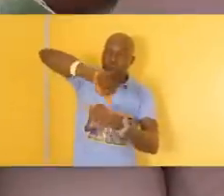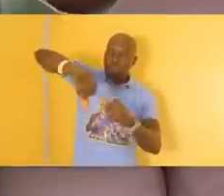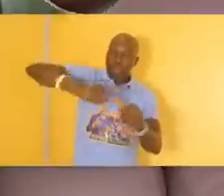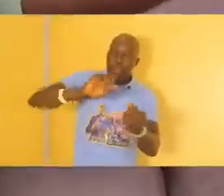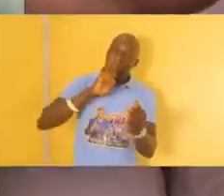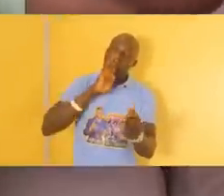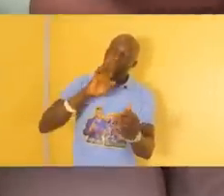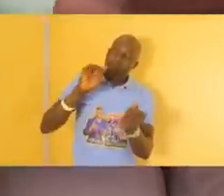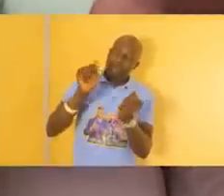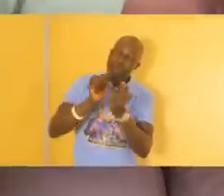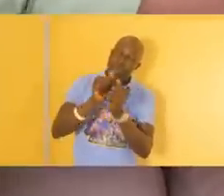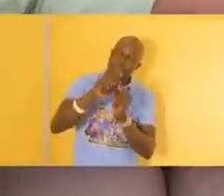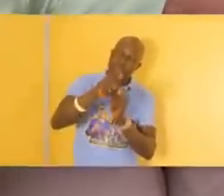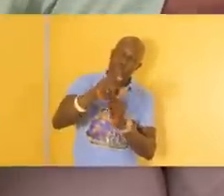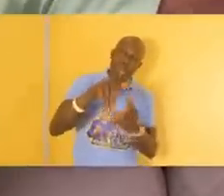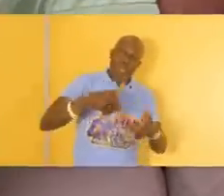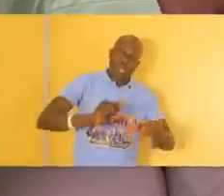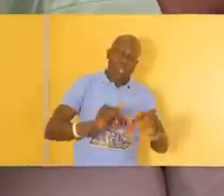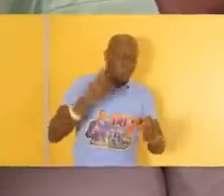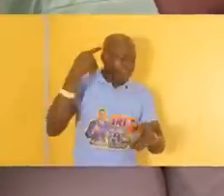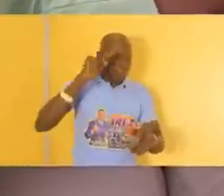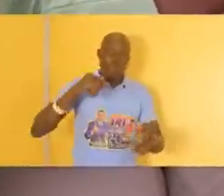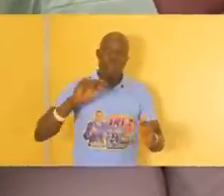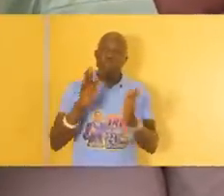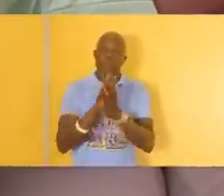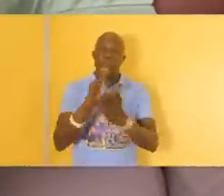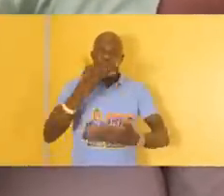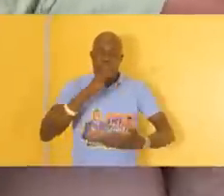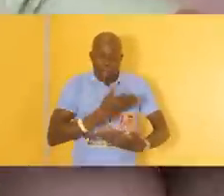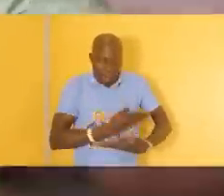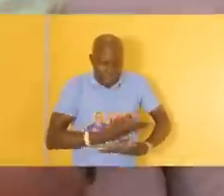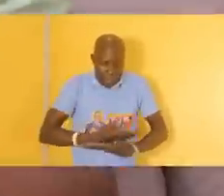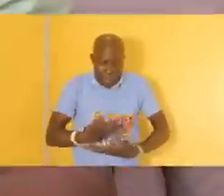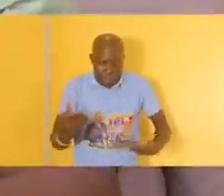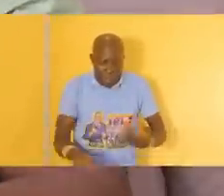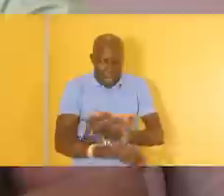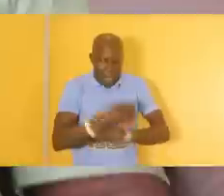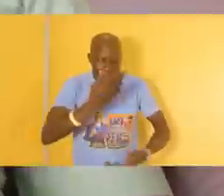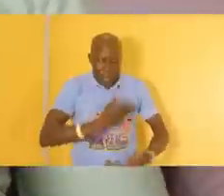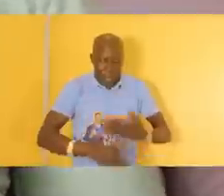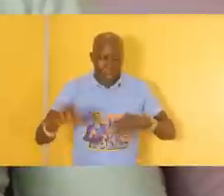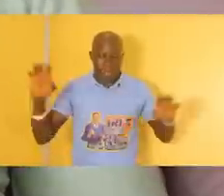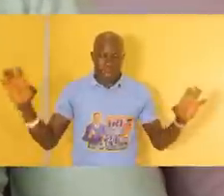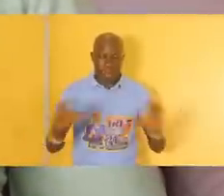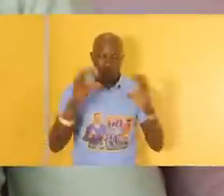Gogo ene nyai ego me. Let everybody listen to me. Mo kete nesi gogo eto ba ego me. I announce to every of my